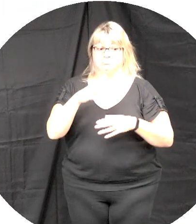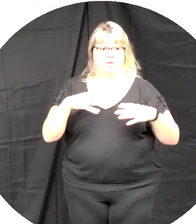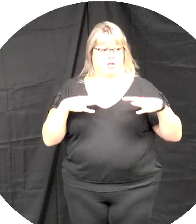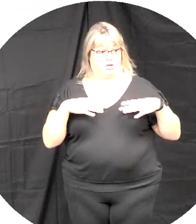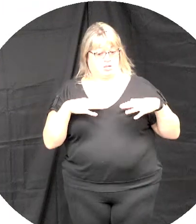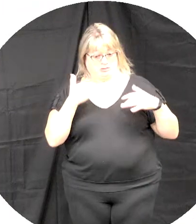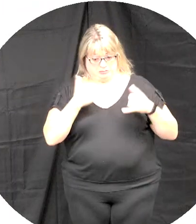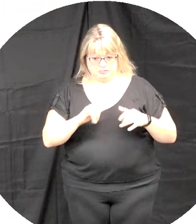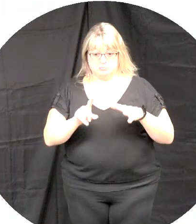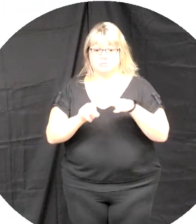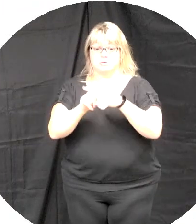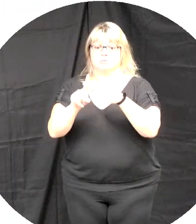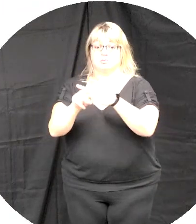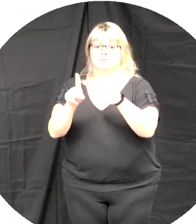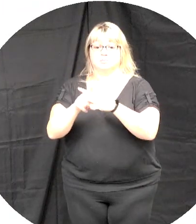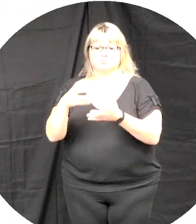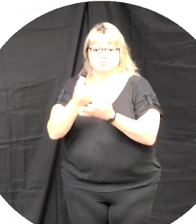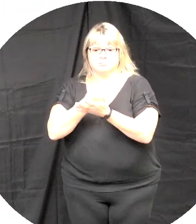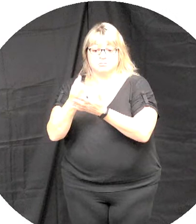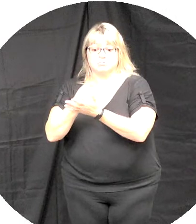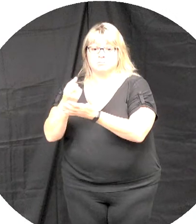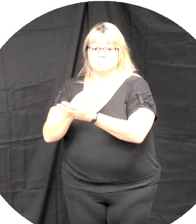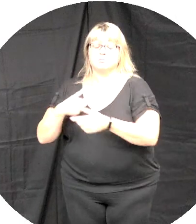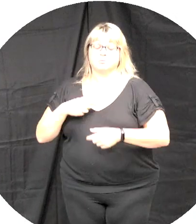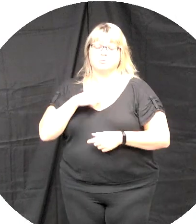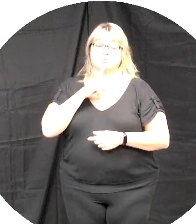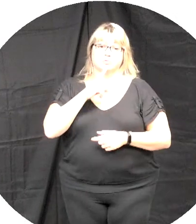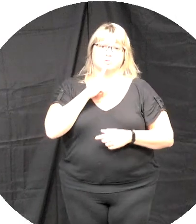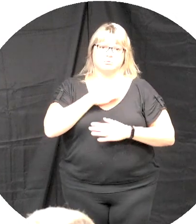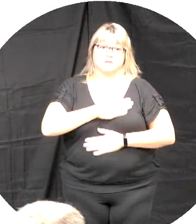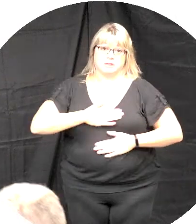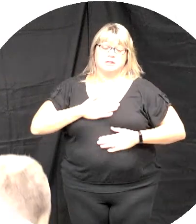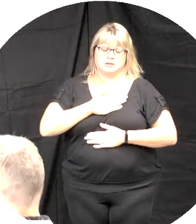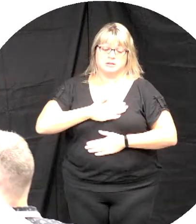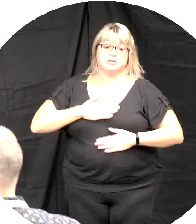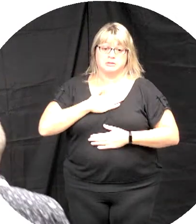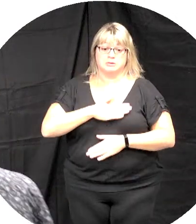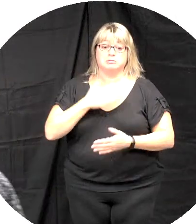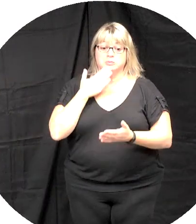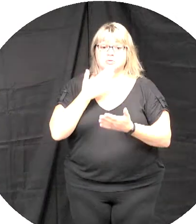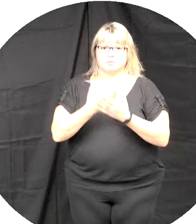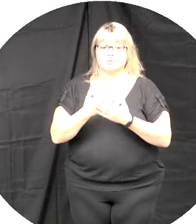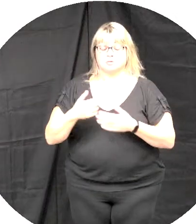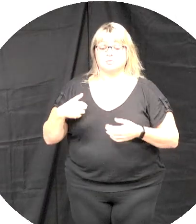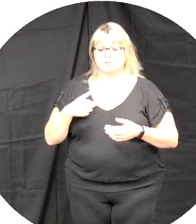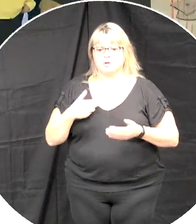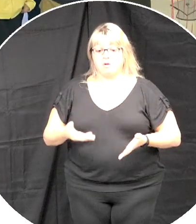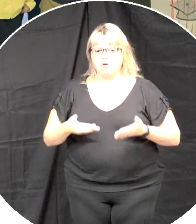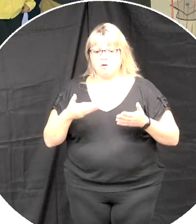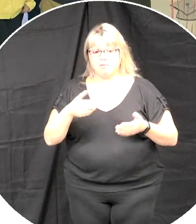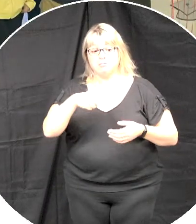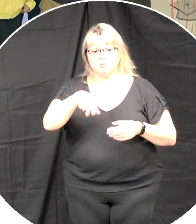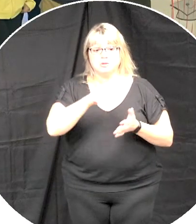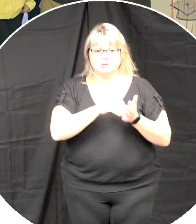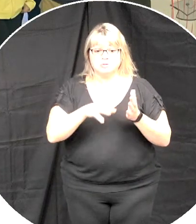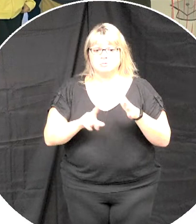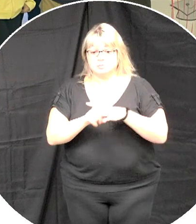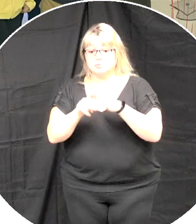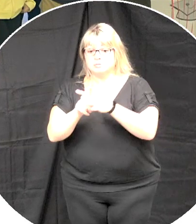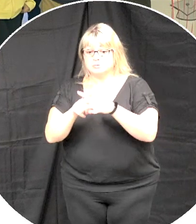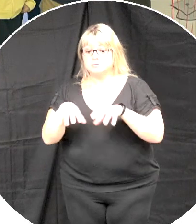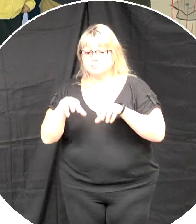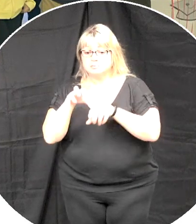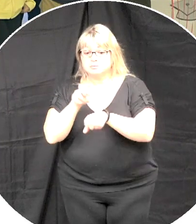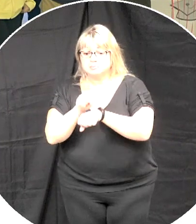educators in the Newfoundland Labrador English School District. So quite pleased with this series of for educators. Just